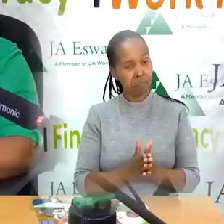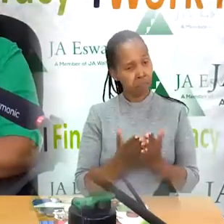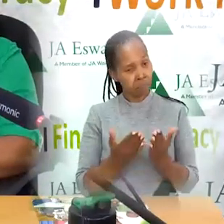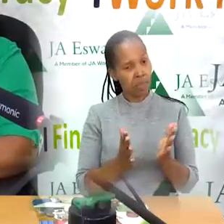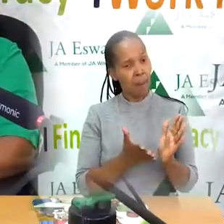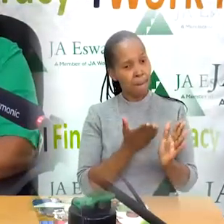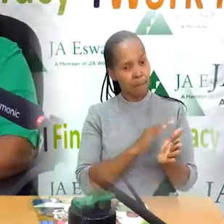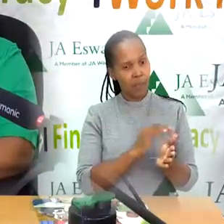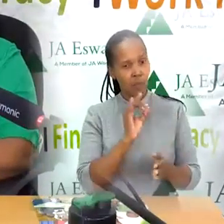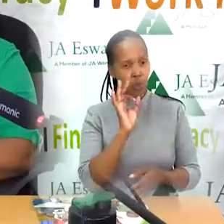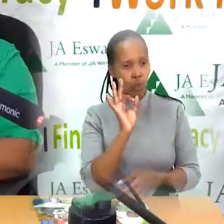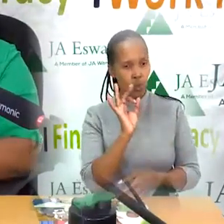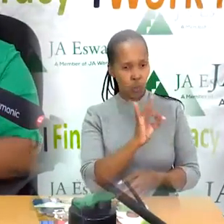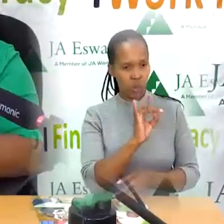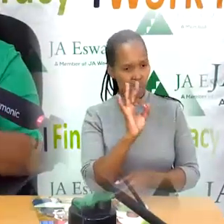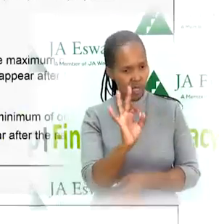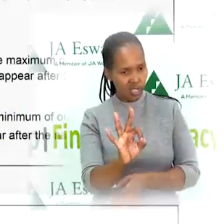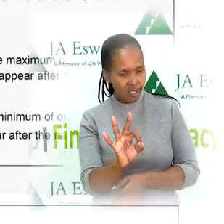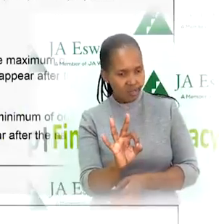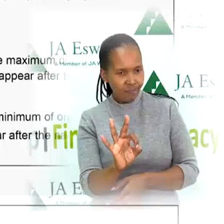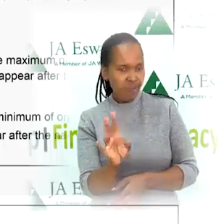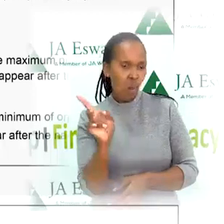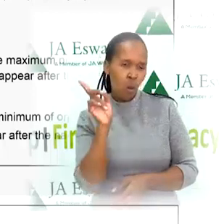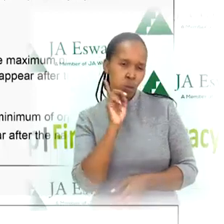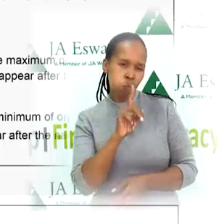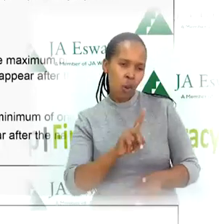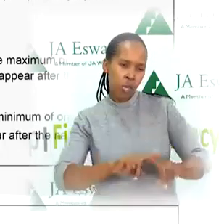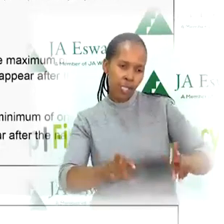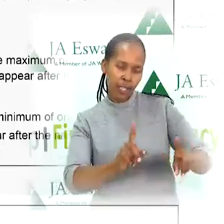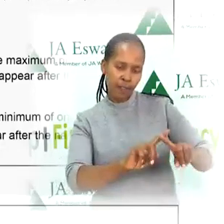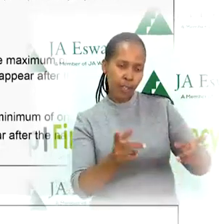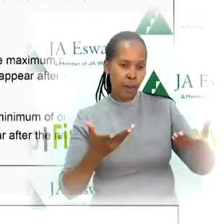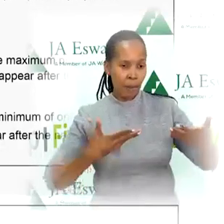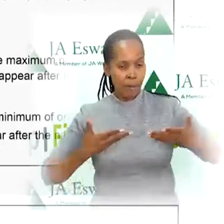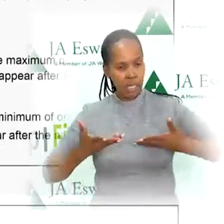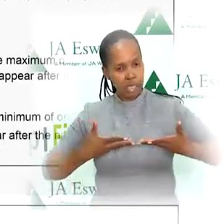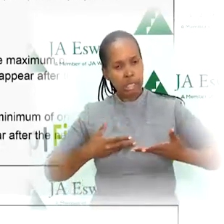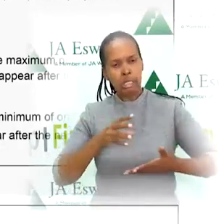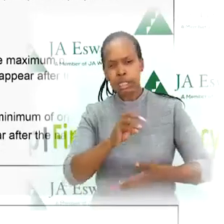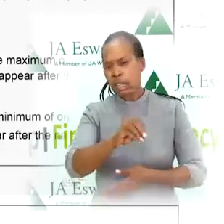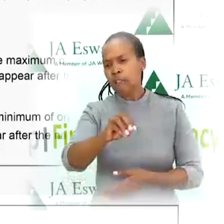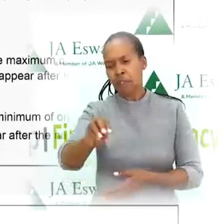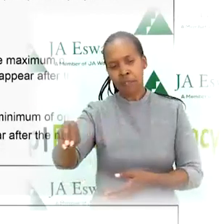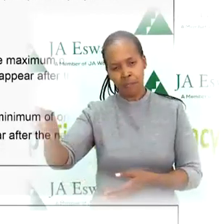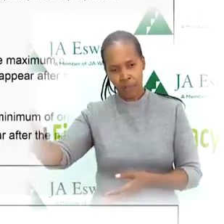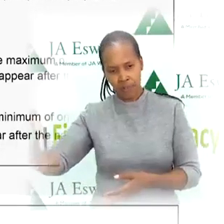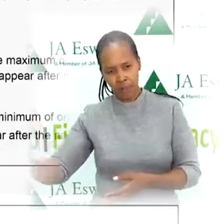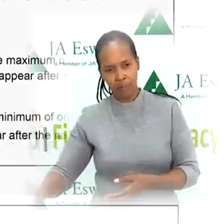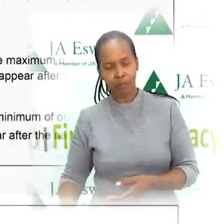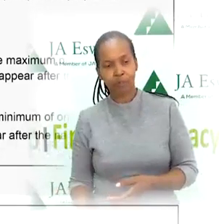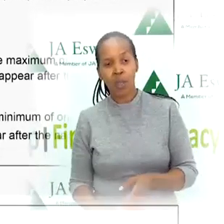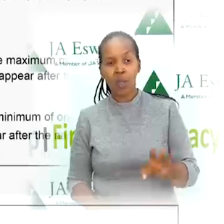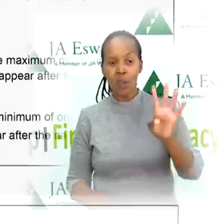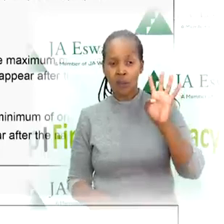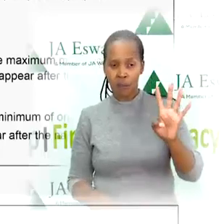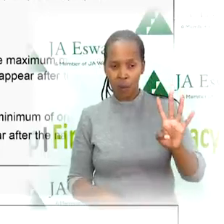23, we'll now look at the different types of businesses that are available out there. So we have 4 main